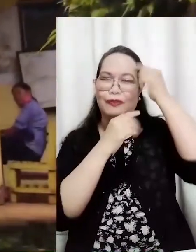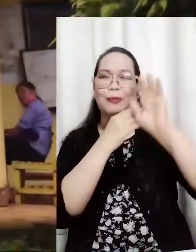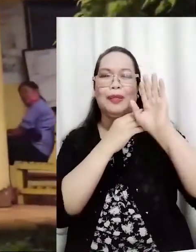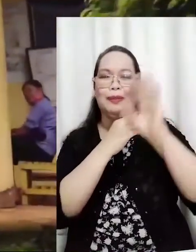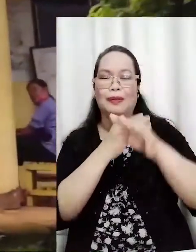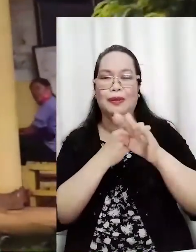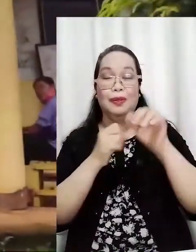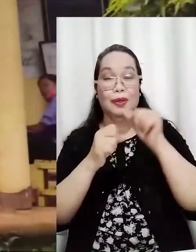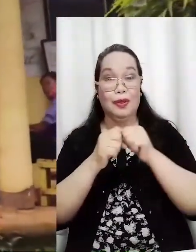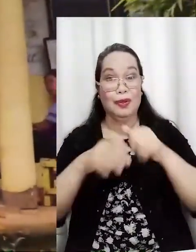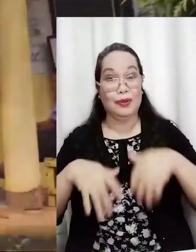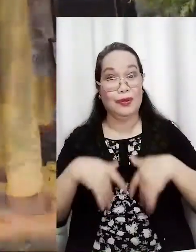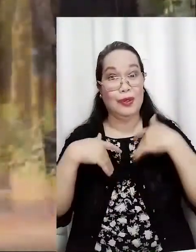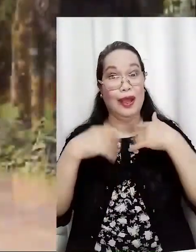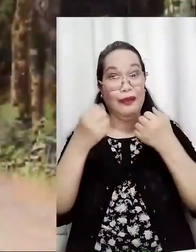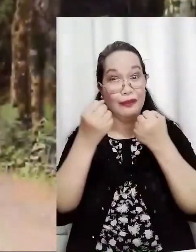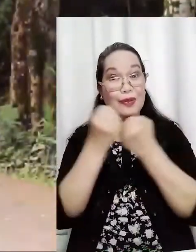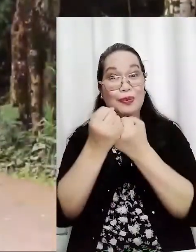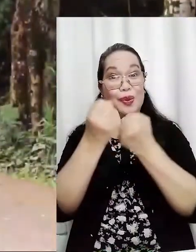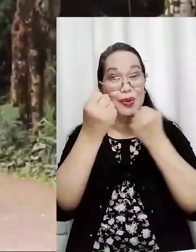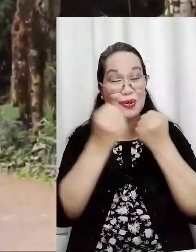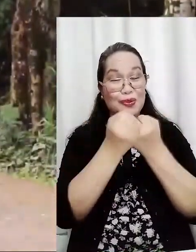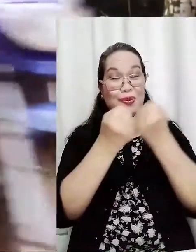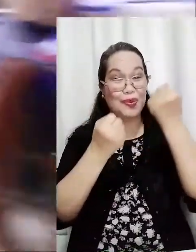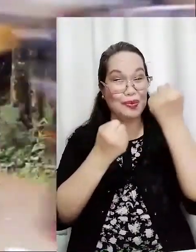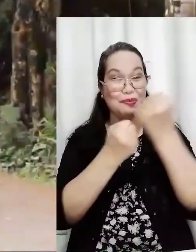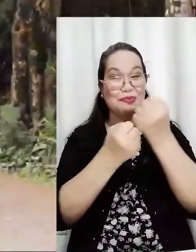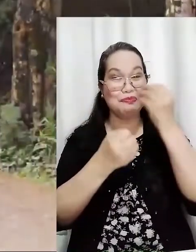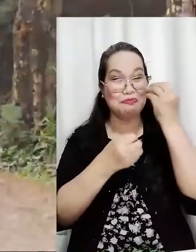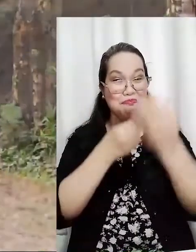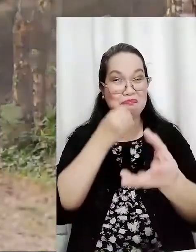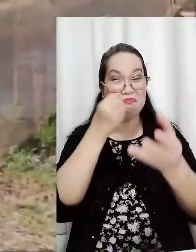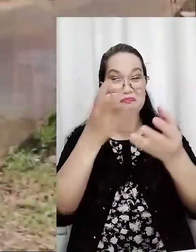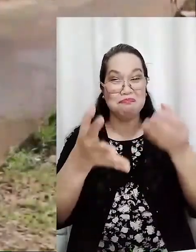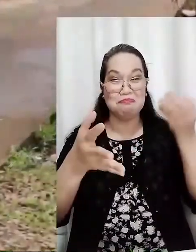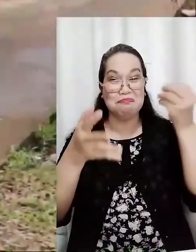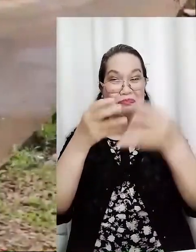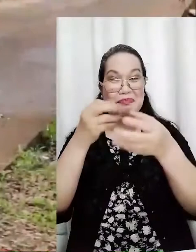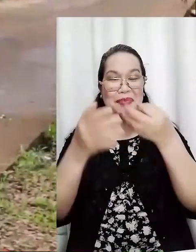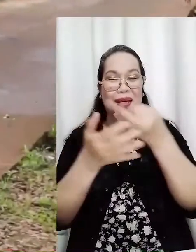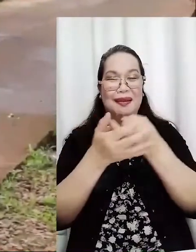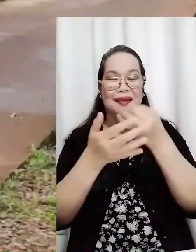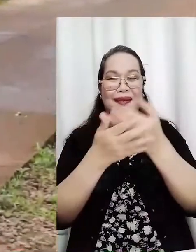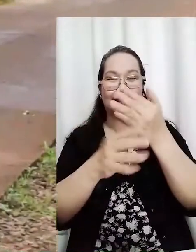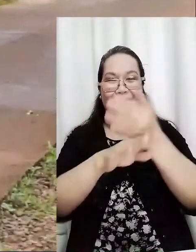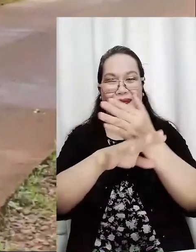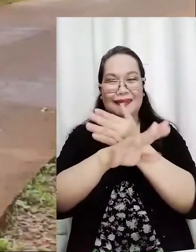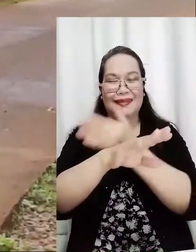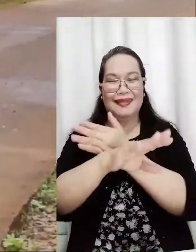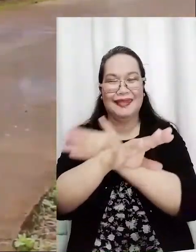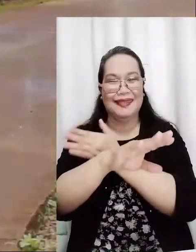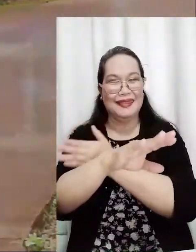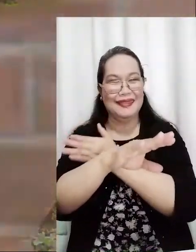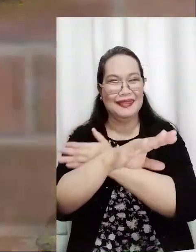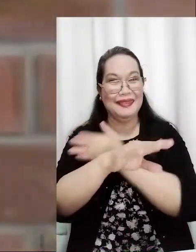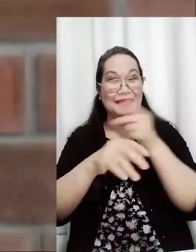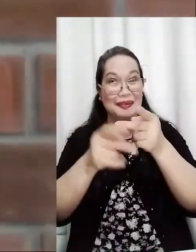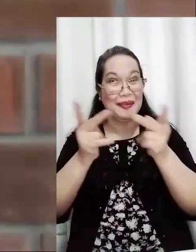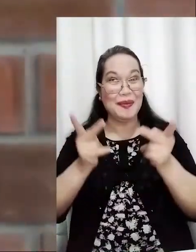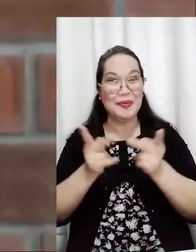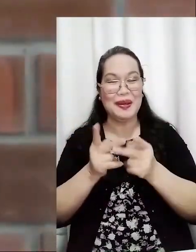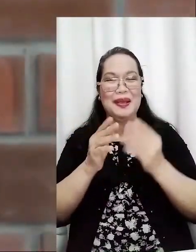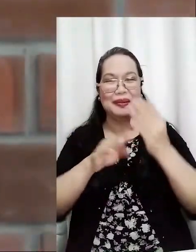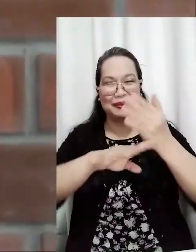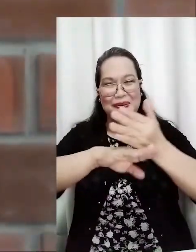help came to them, and Sangapael Talakan Bukidnon progressed very much. So many